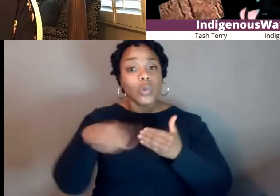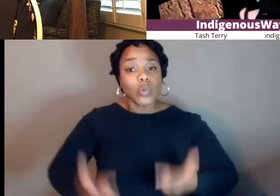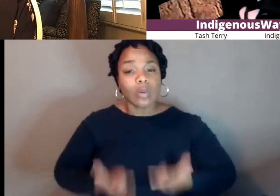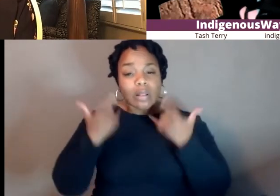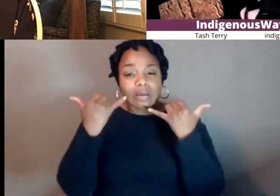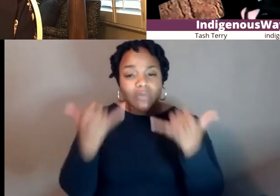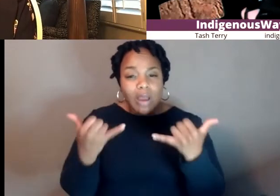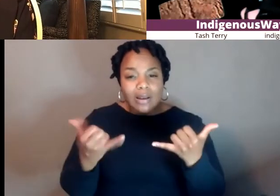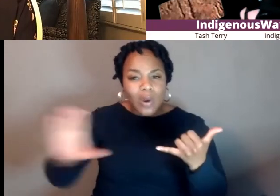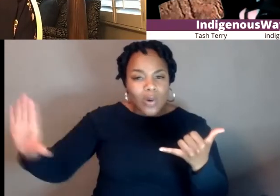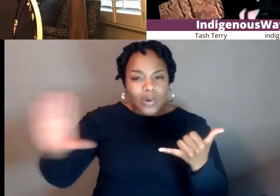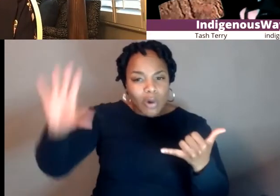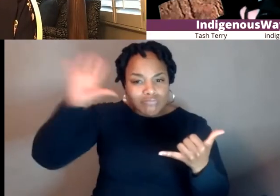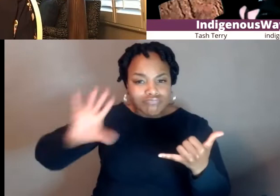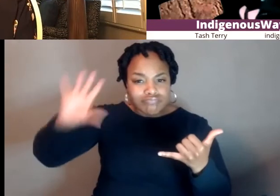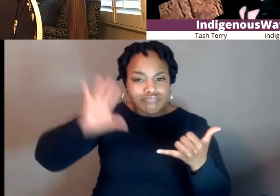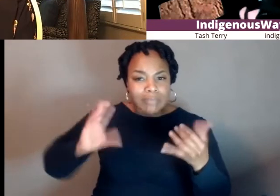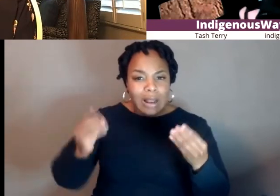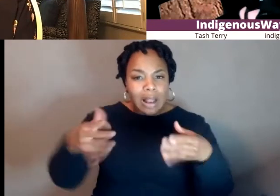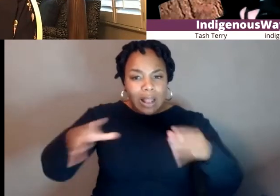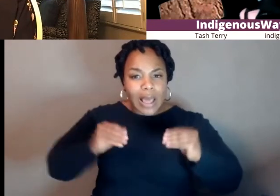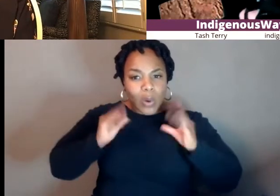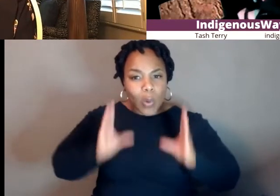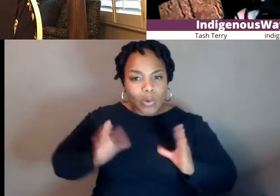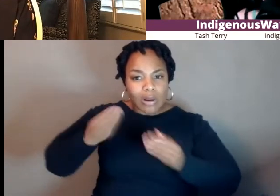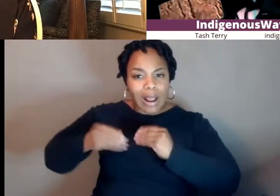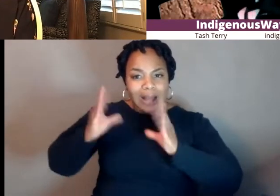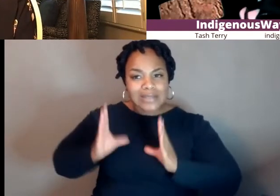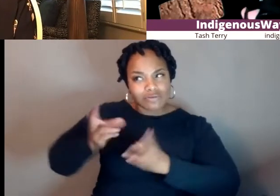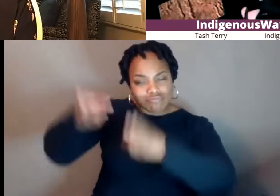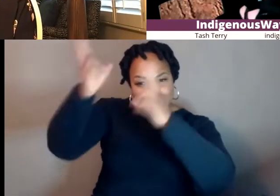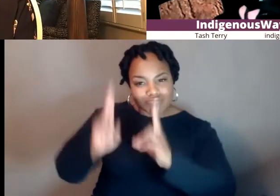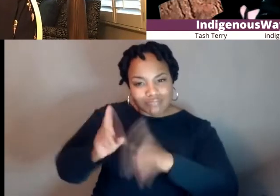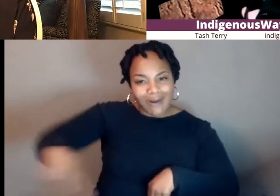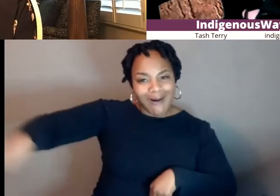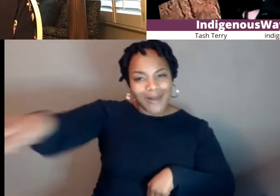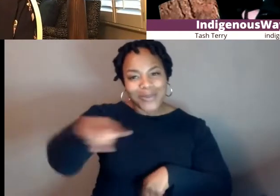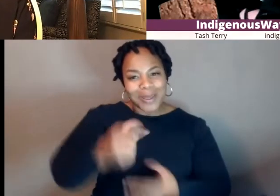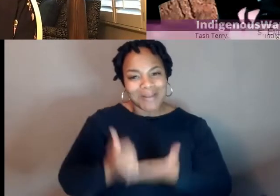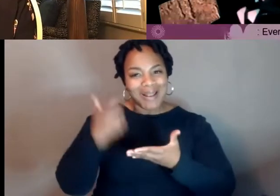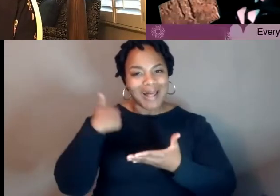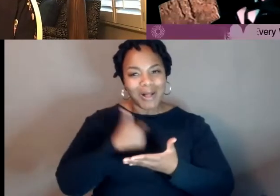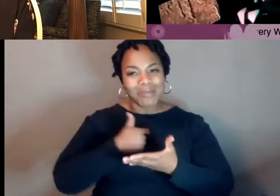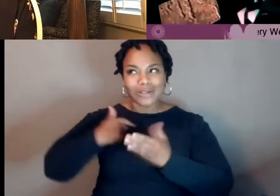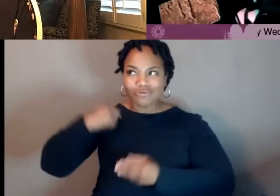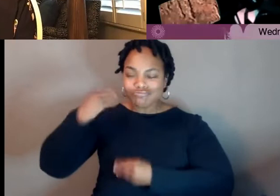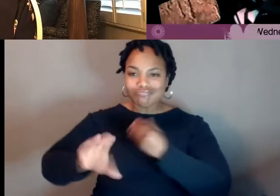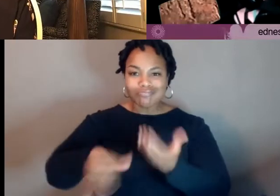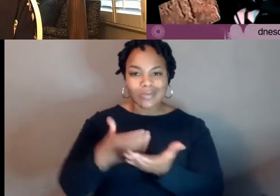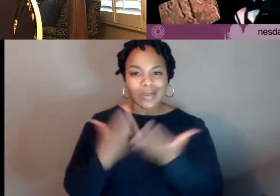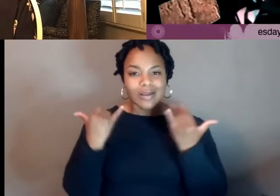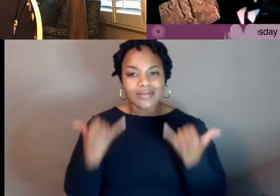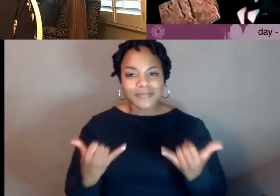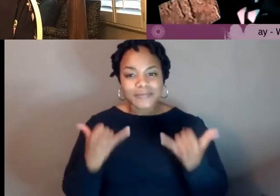and ancestors of the lands you're at, so we could all be here today. Indigenous Ways is dedicated to